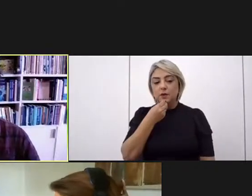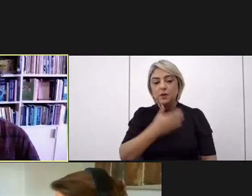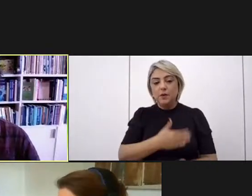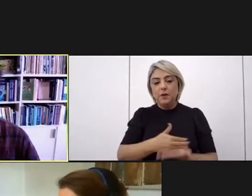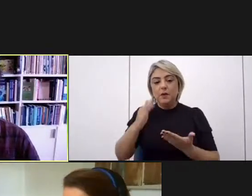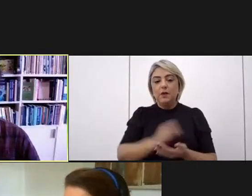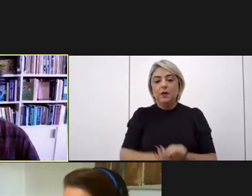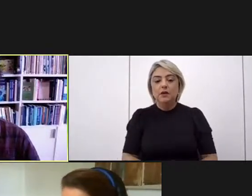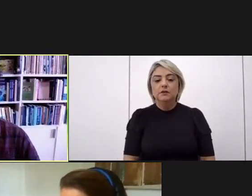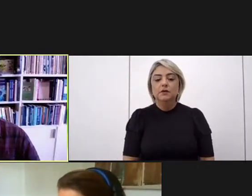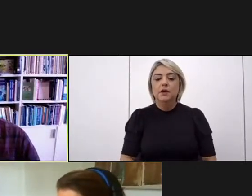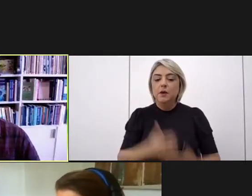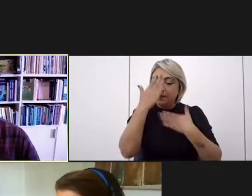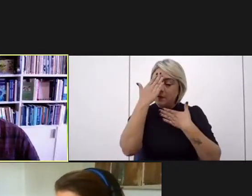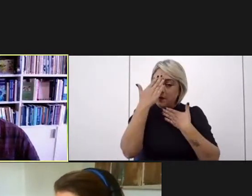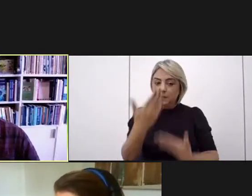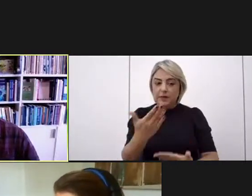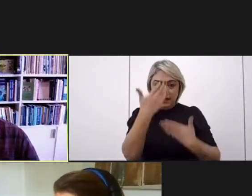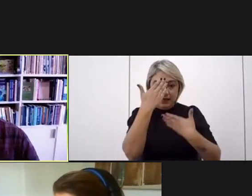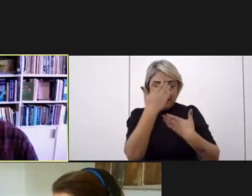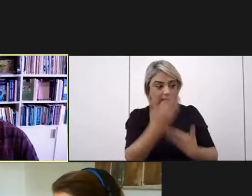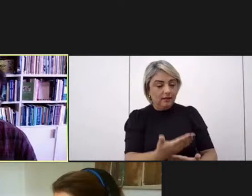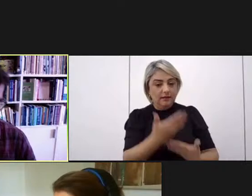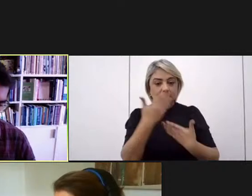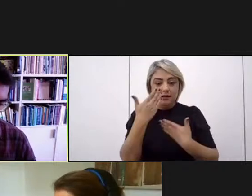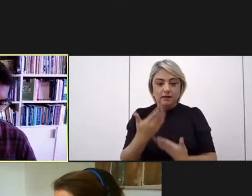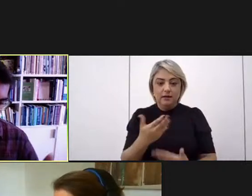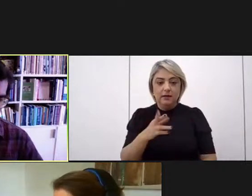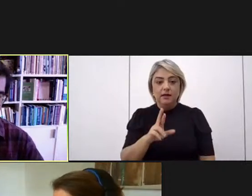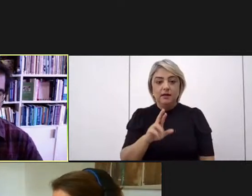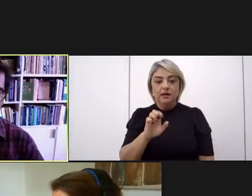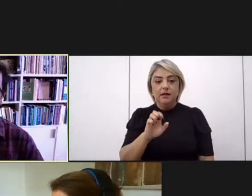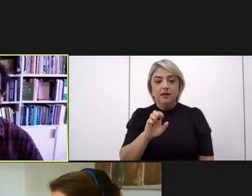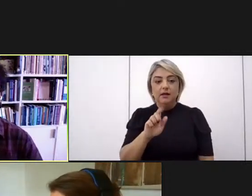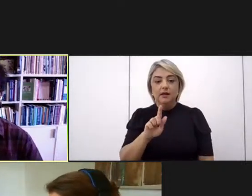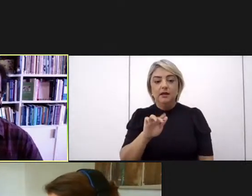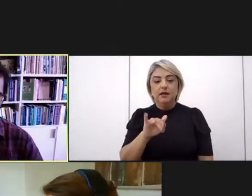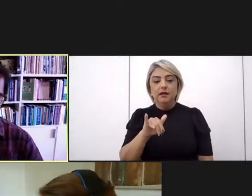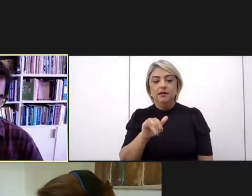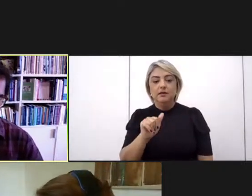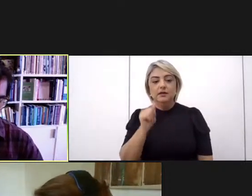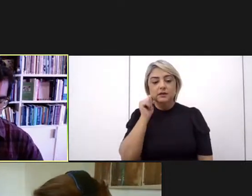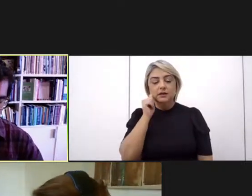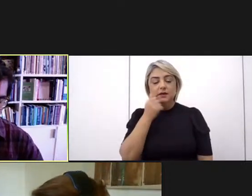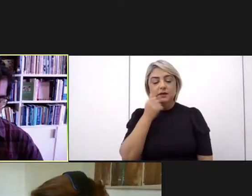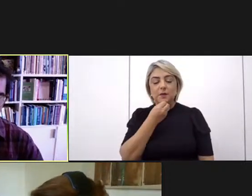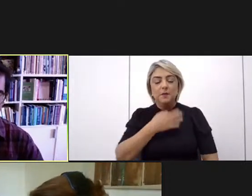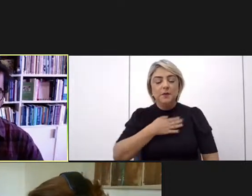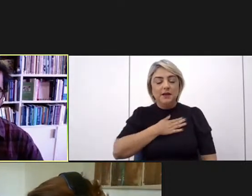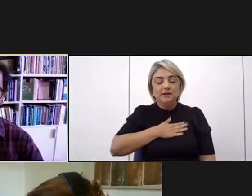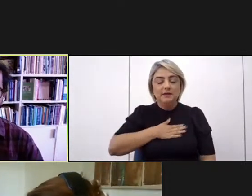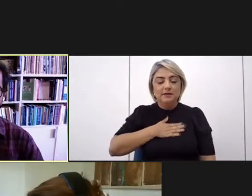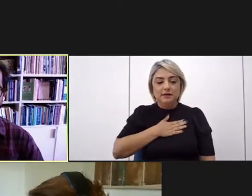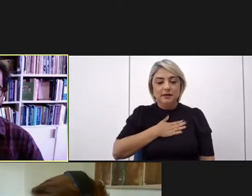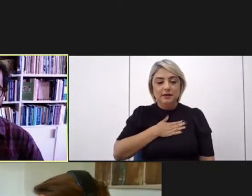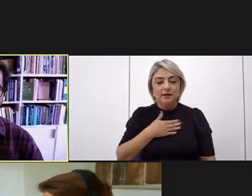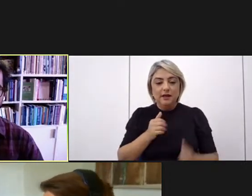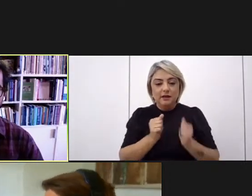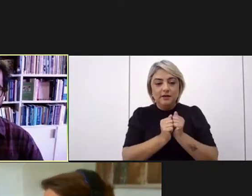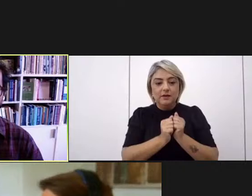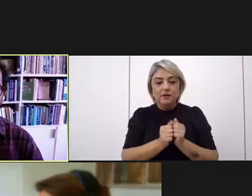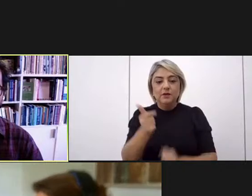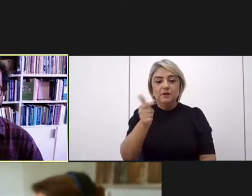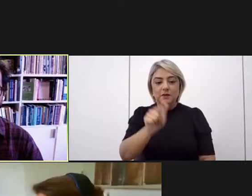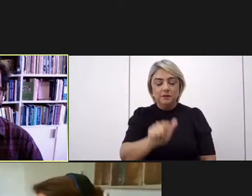Thank you very much, Regina. It's a great pleasure to be here again. It